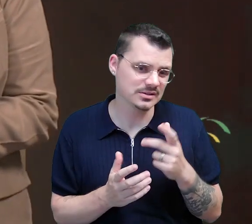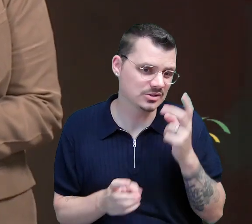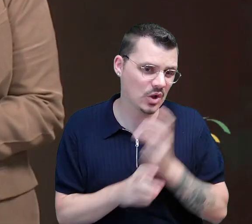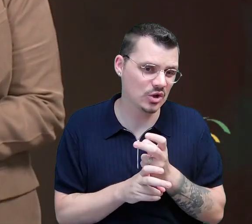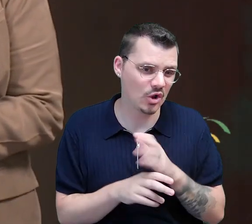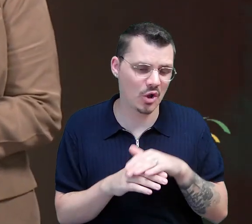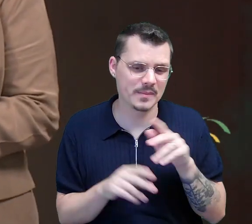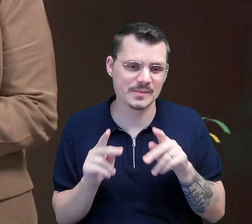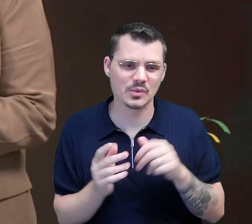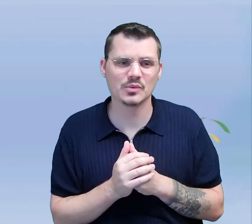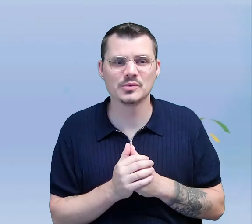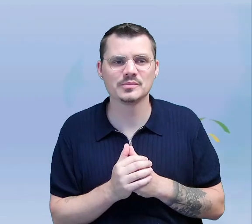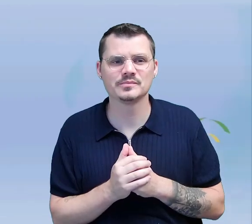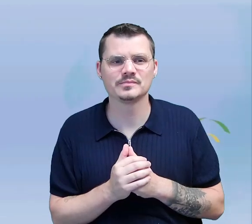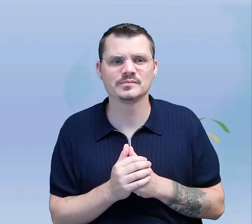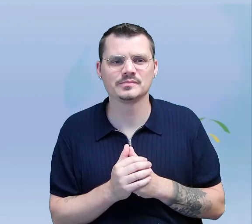people.